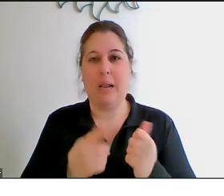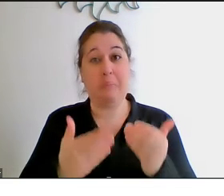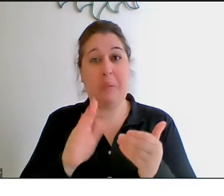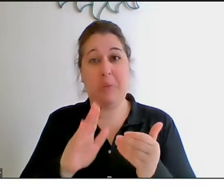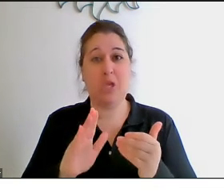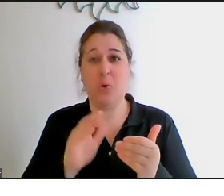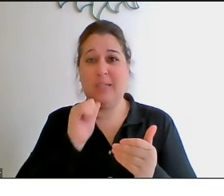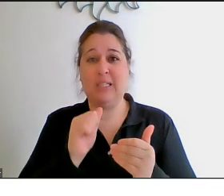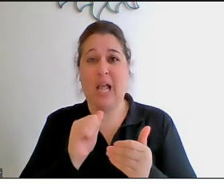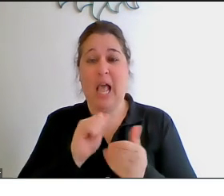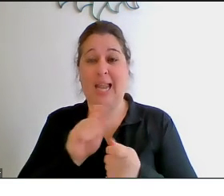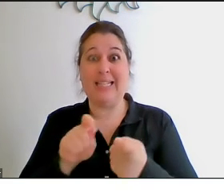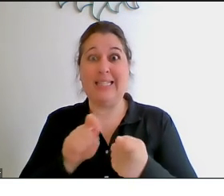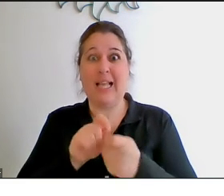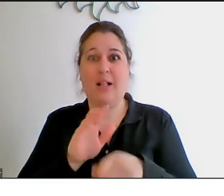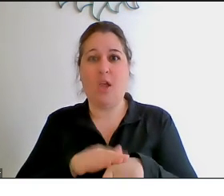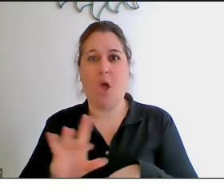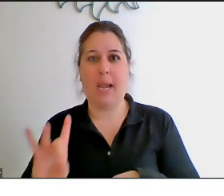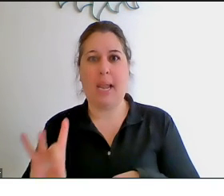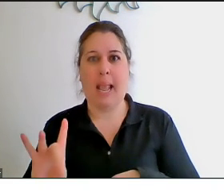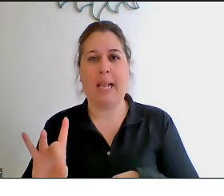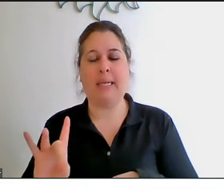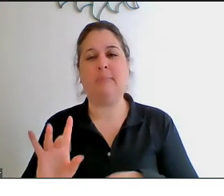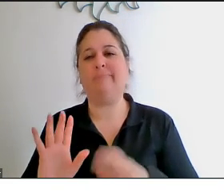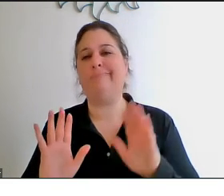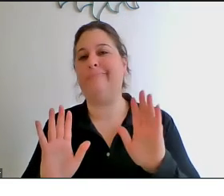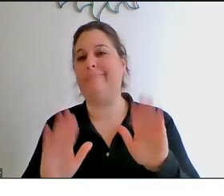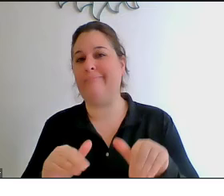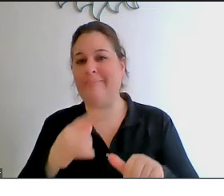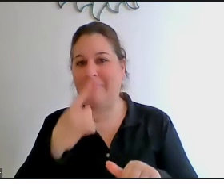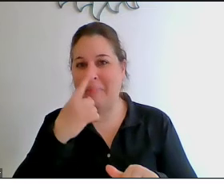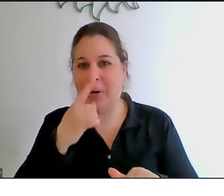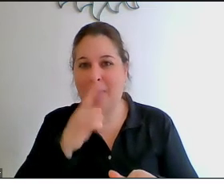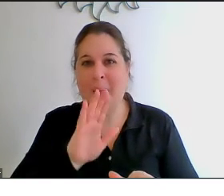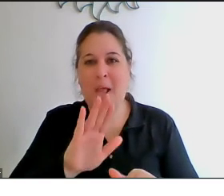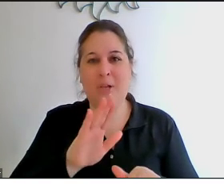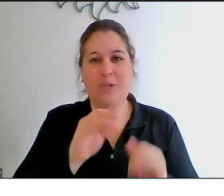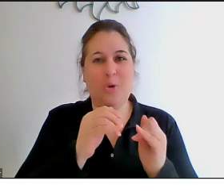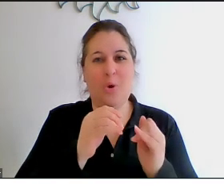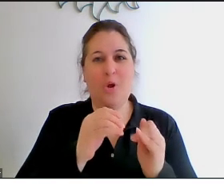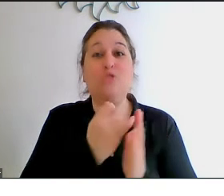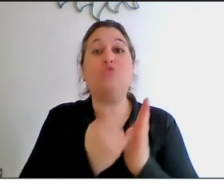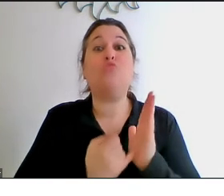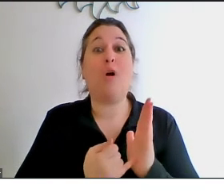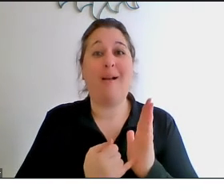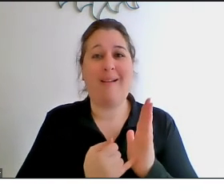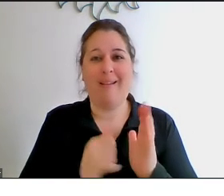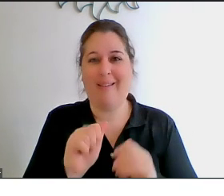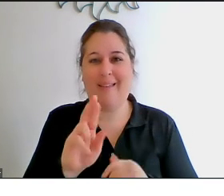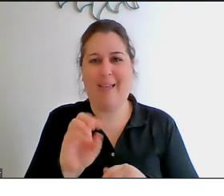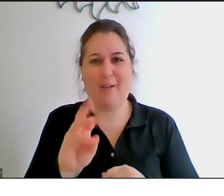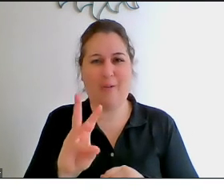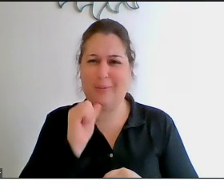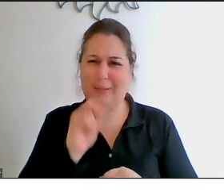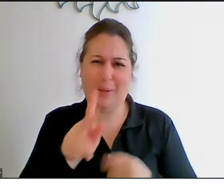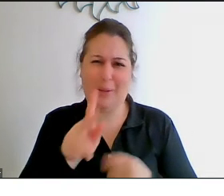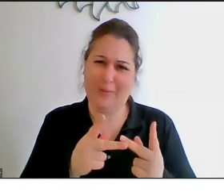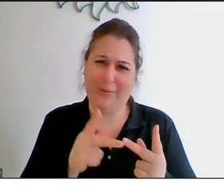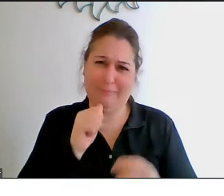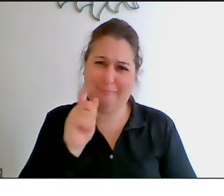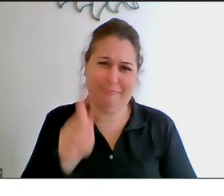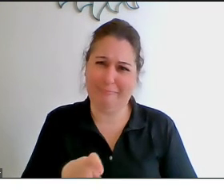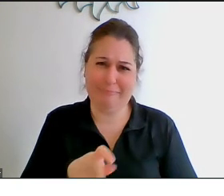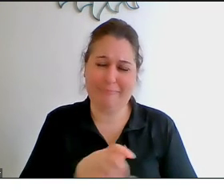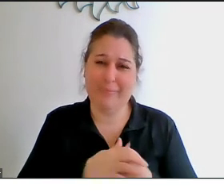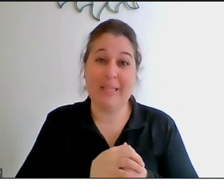you can do if you're not a very good drawer, that's okay. I'm not going to hold that against you, but what I want you to do, what I need you